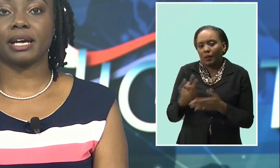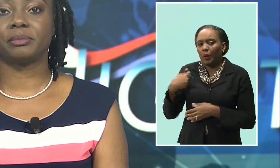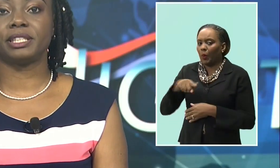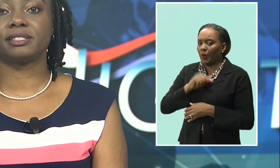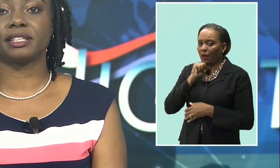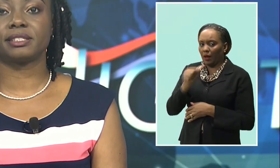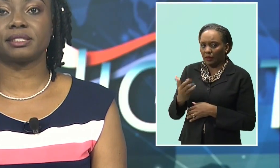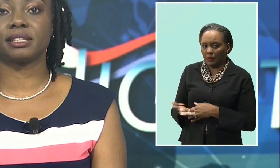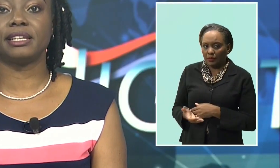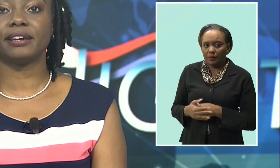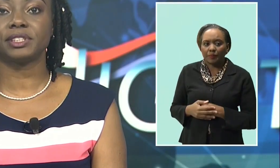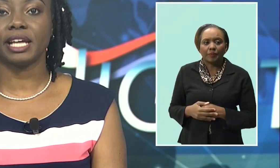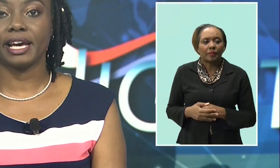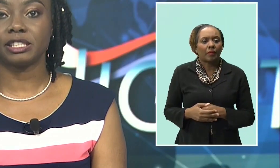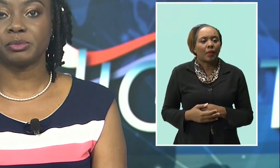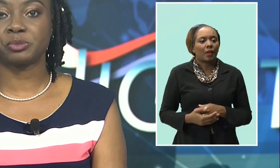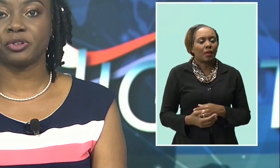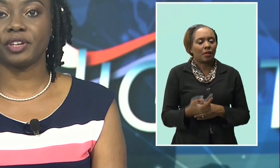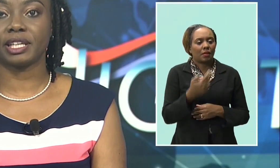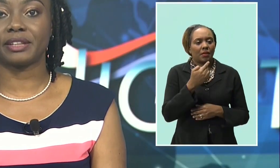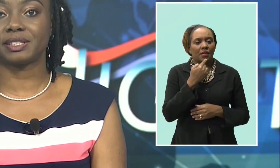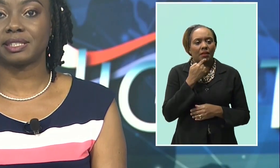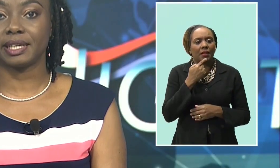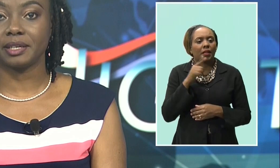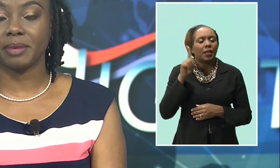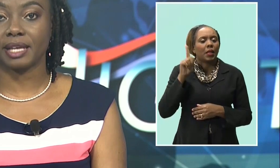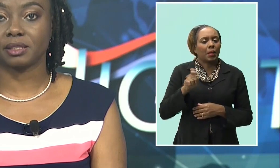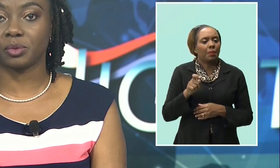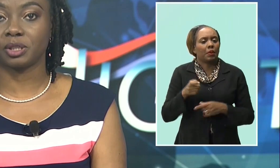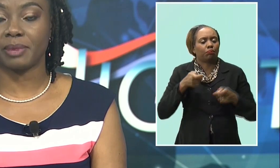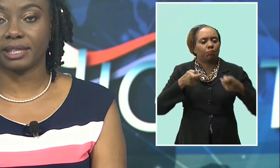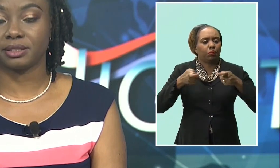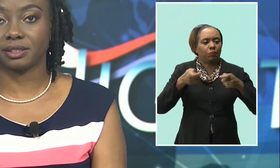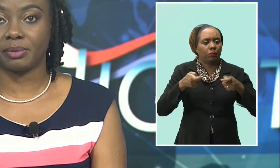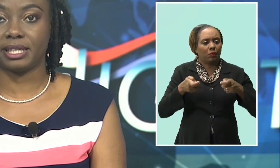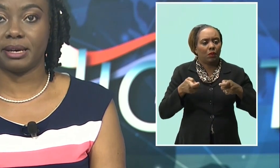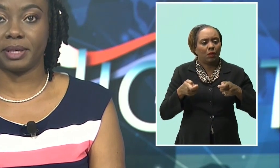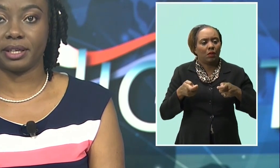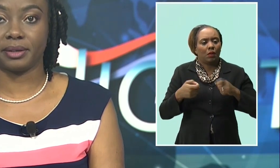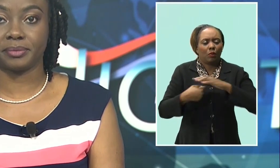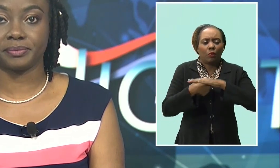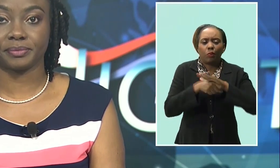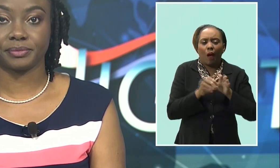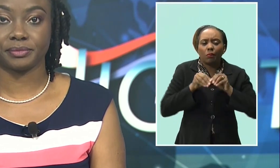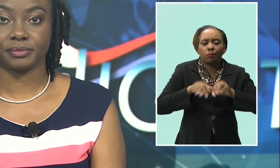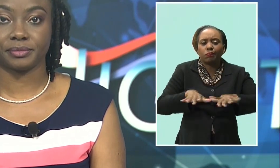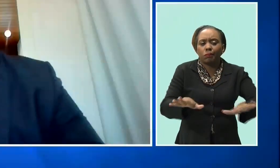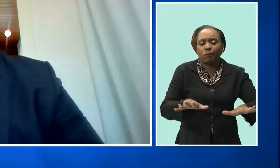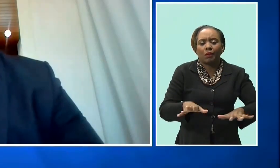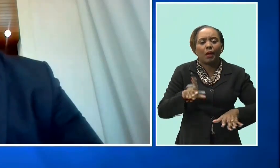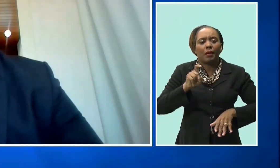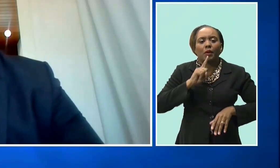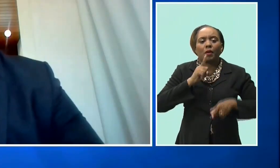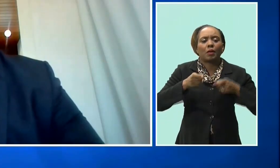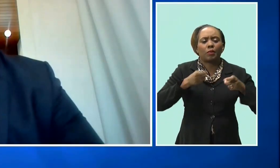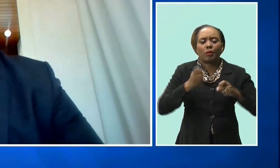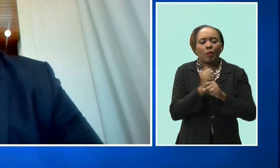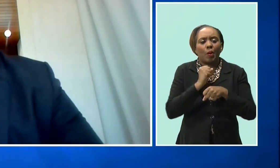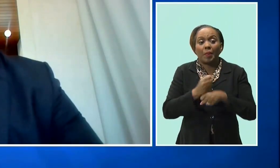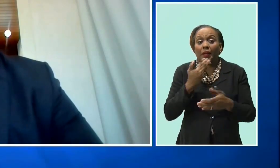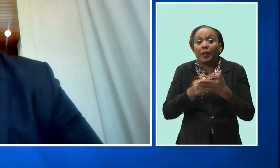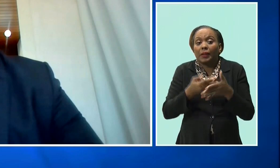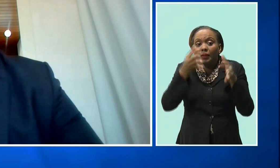Ambassador Blackman insists level heads must prevail at this time as the world battles the pandemic. Finger